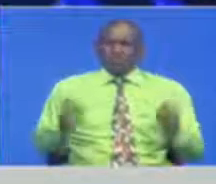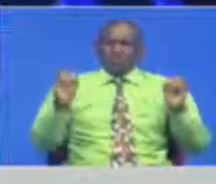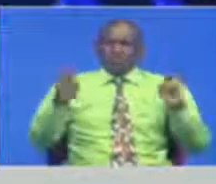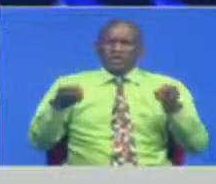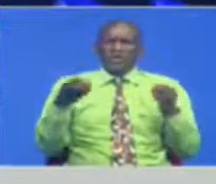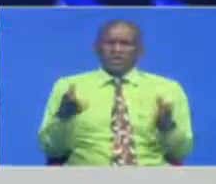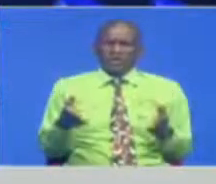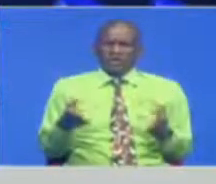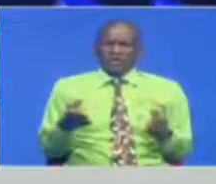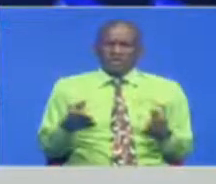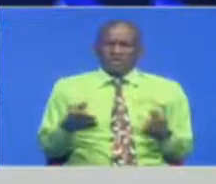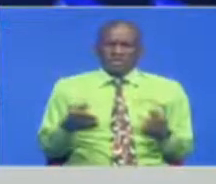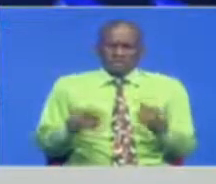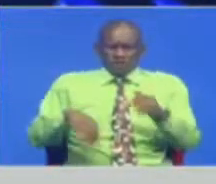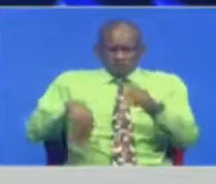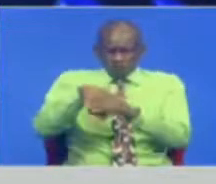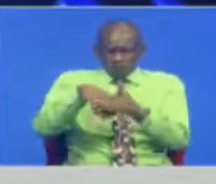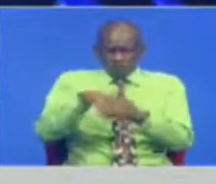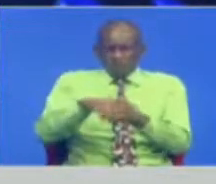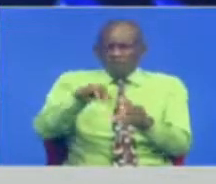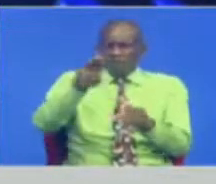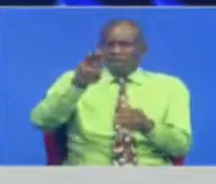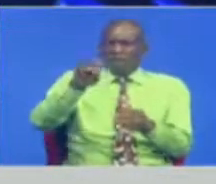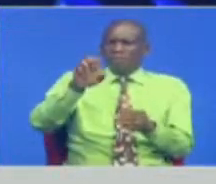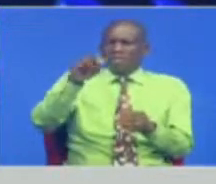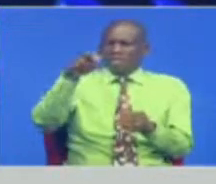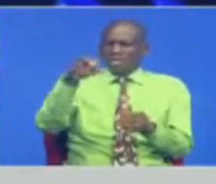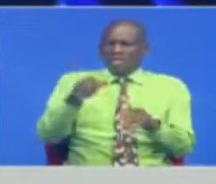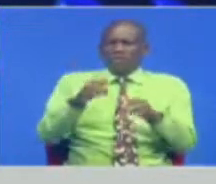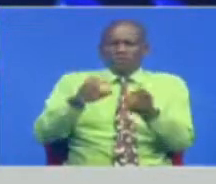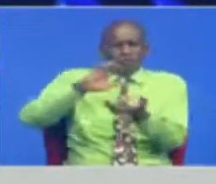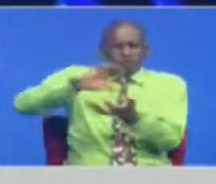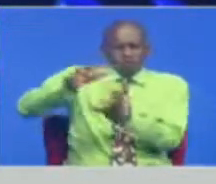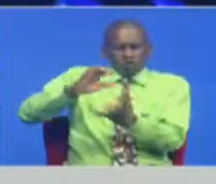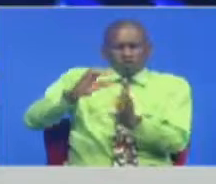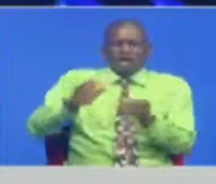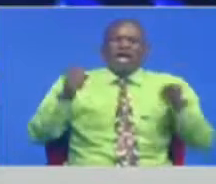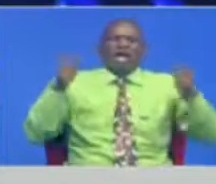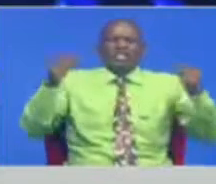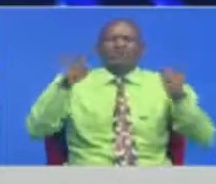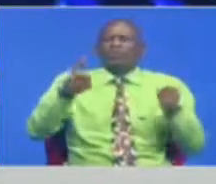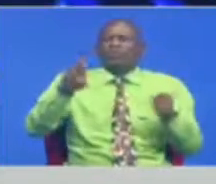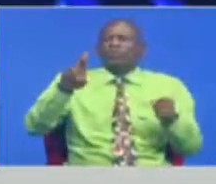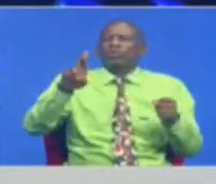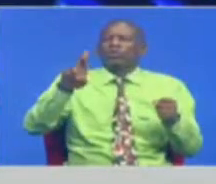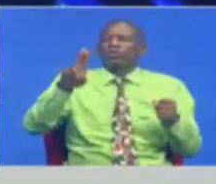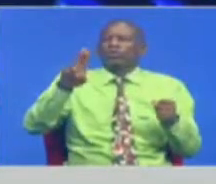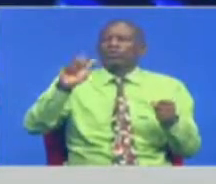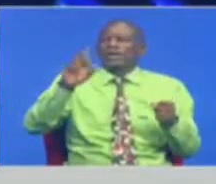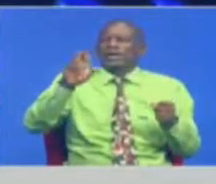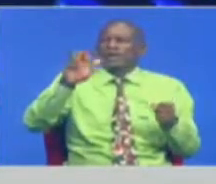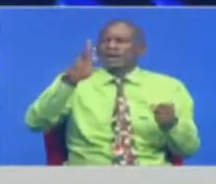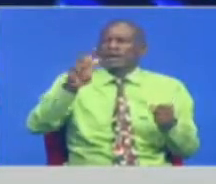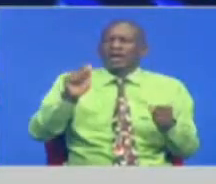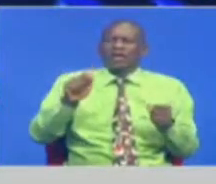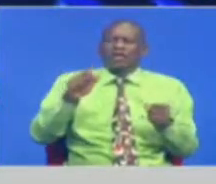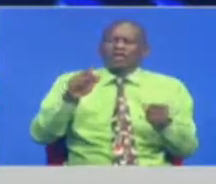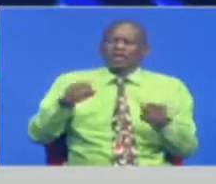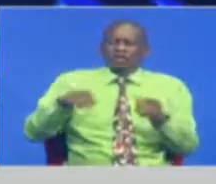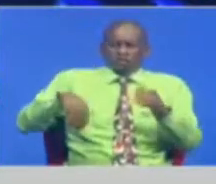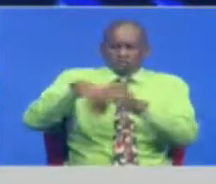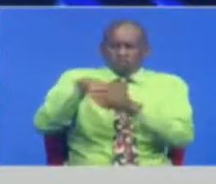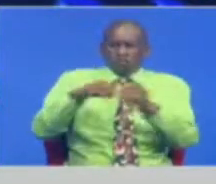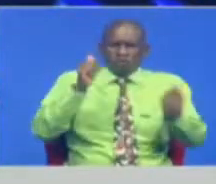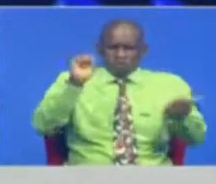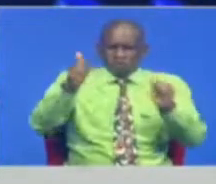And in grassroots football, Mengi Sumu from Korogocho are champions of the Ruaraka soccer tournament after winning the final played at the